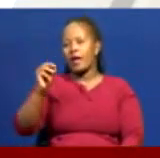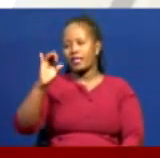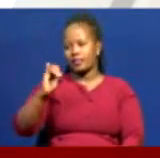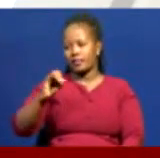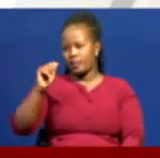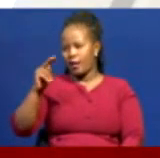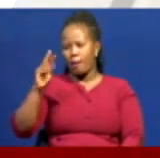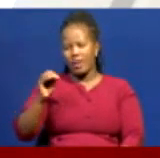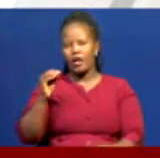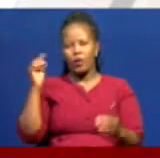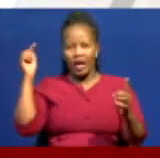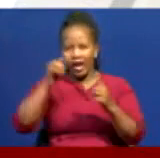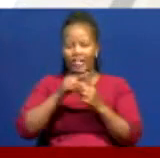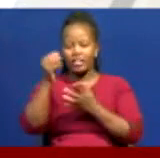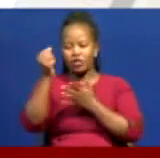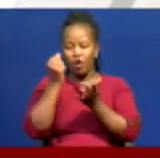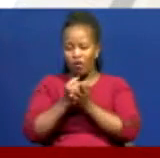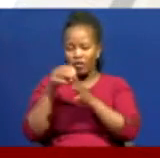office